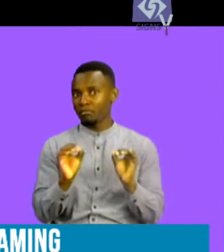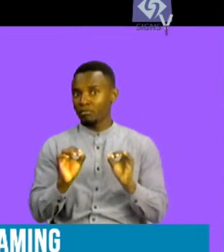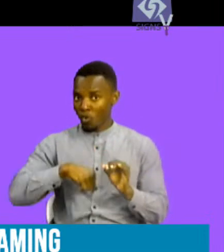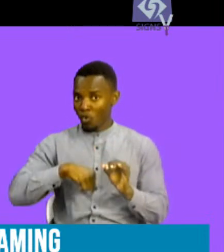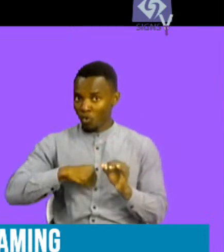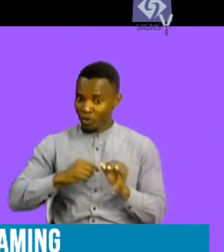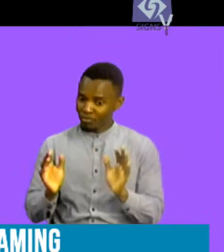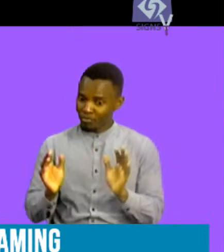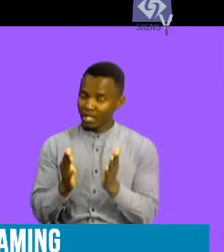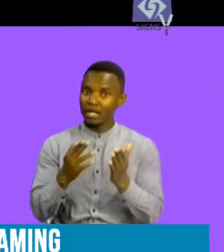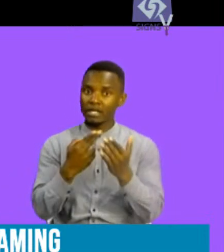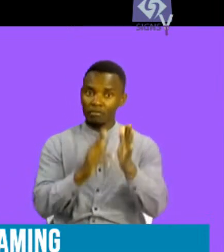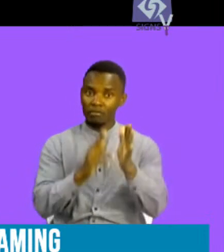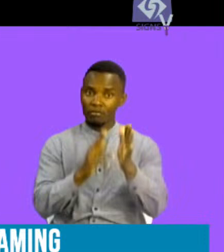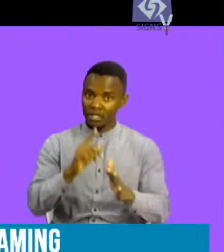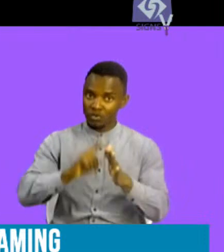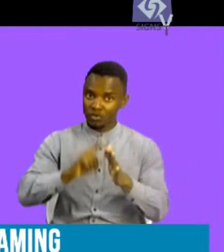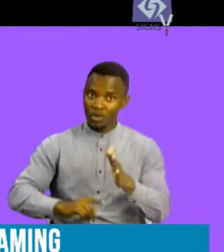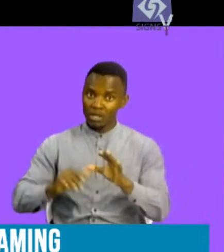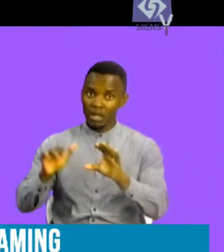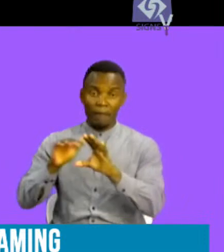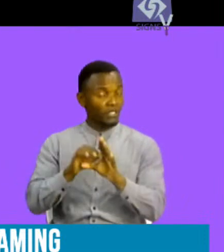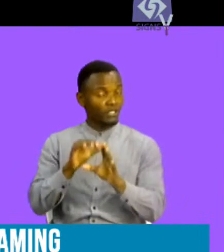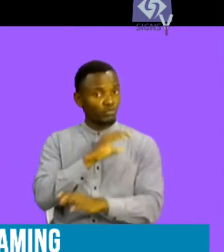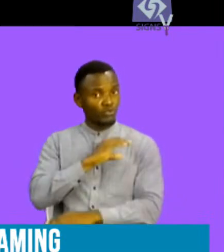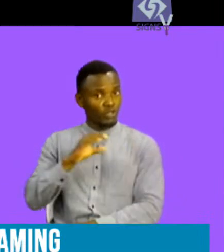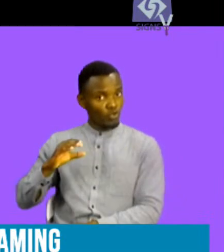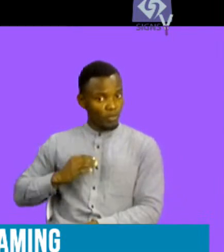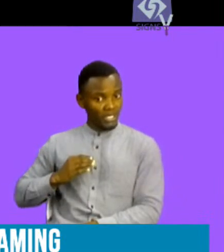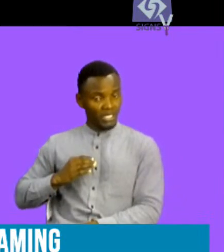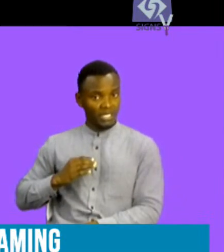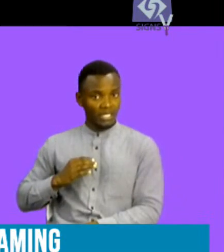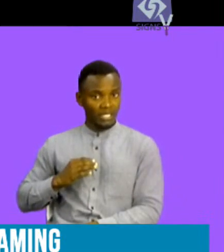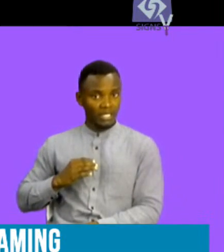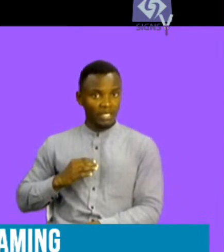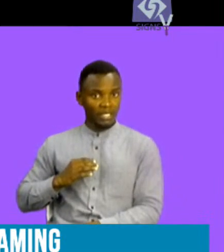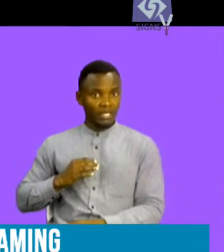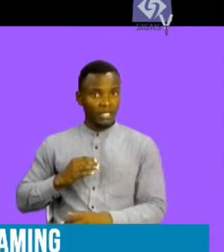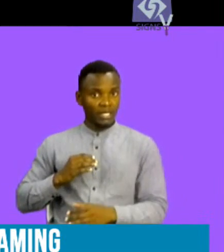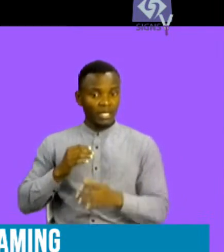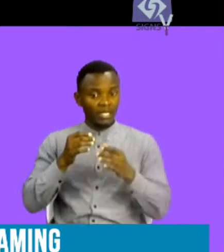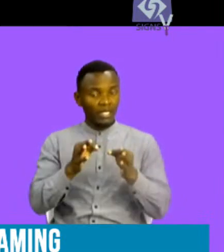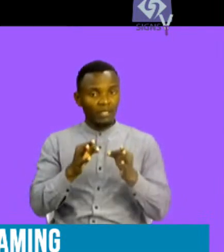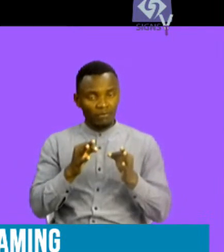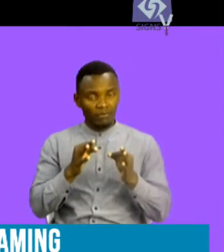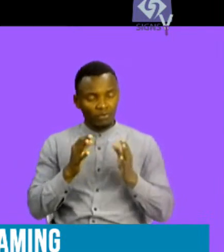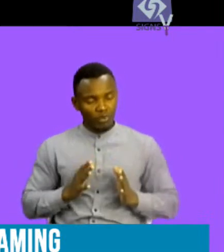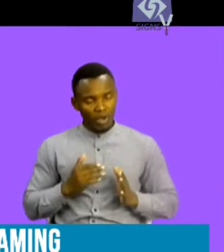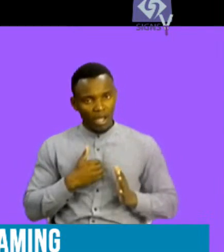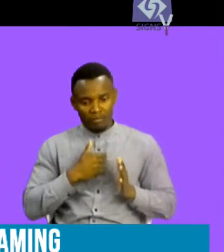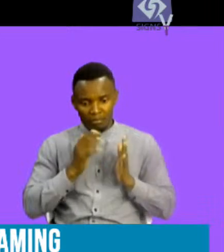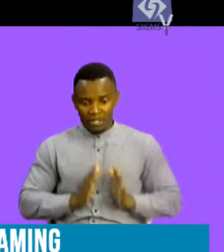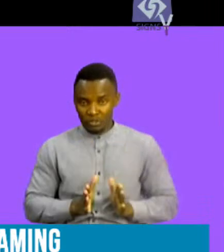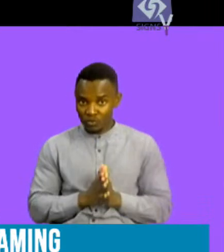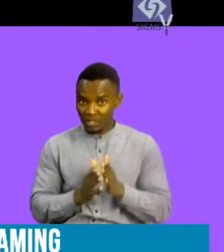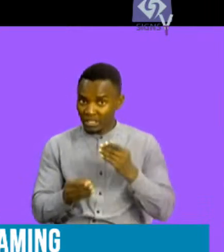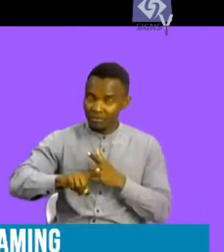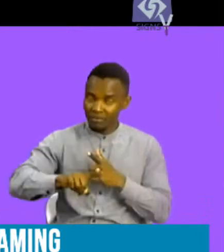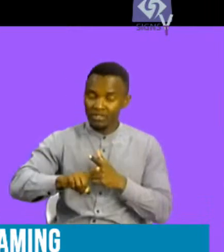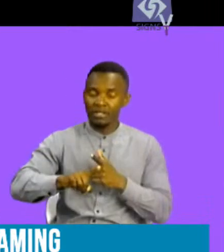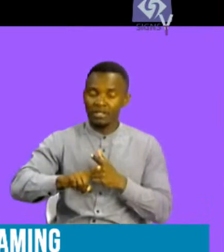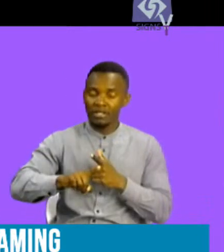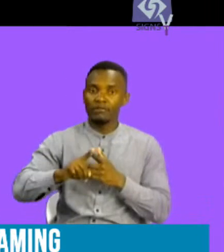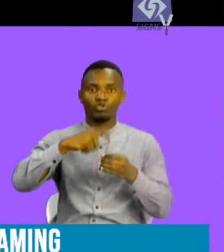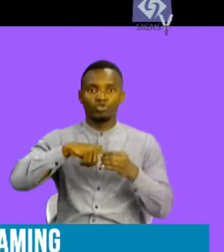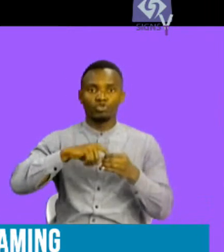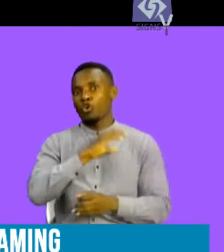that the membership to that committee, if you have the ones that have either PWDs working with them, they should be in the